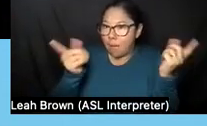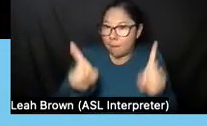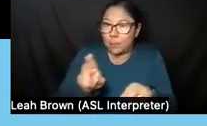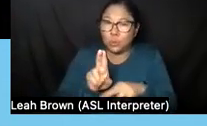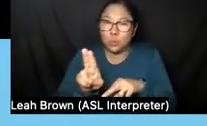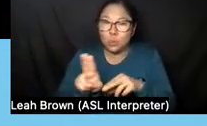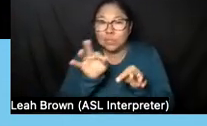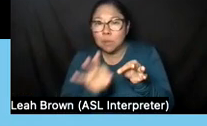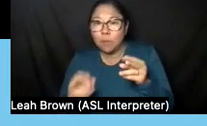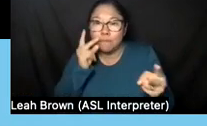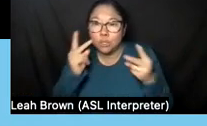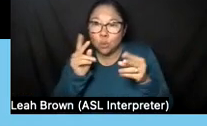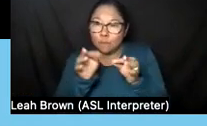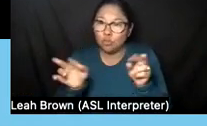to